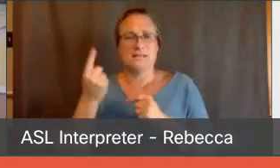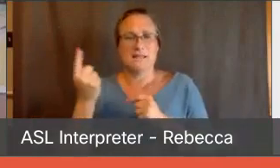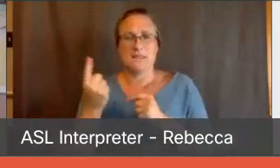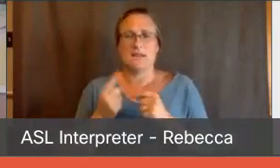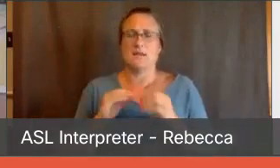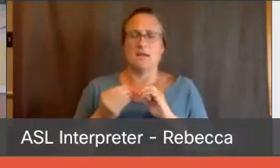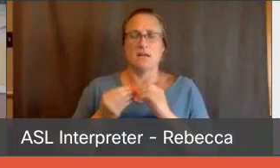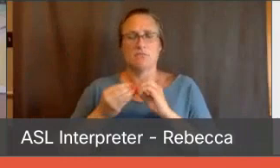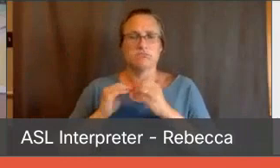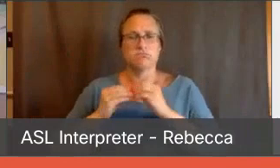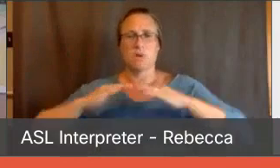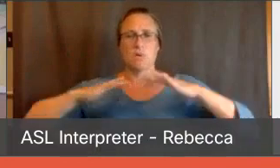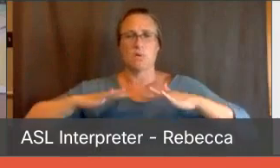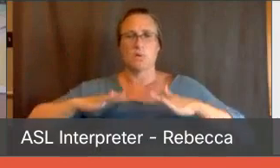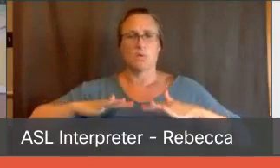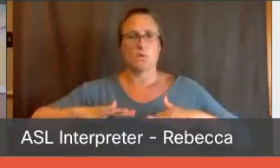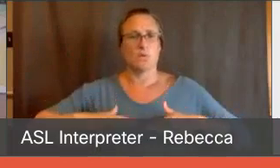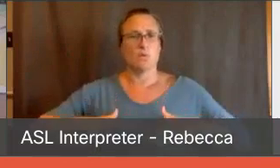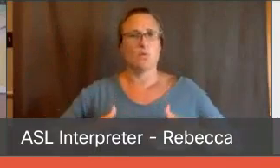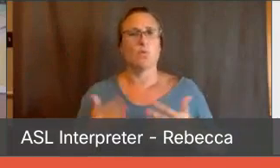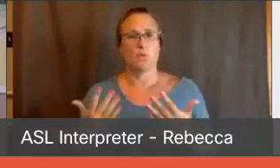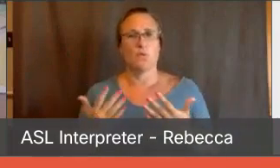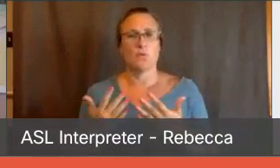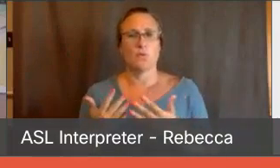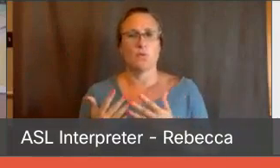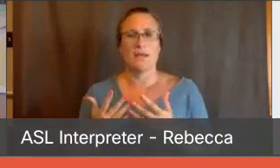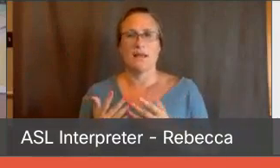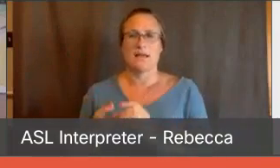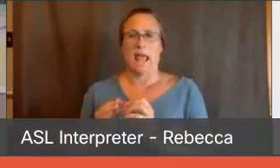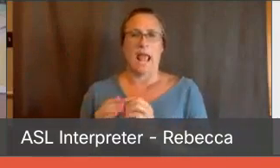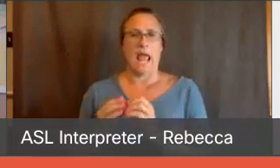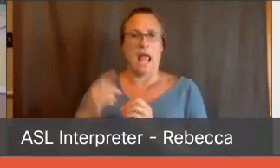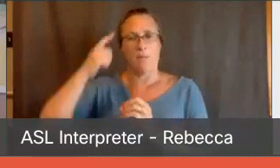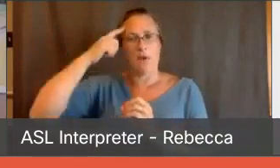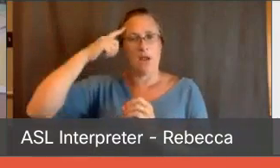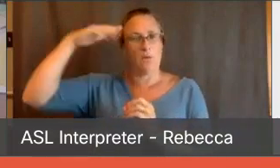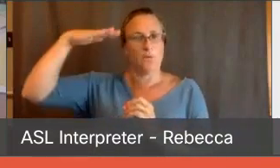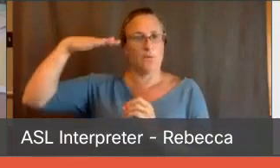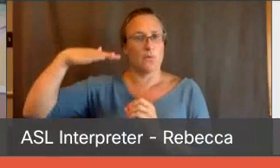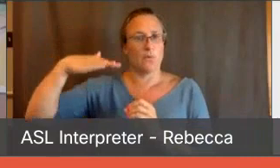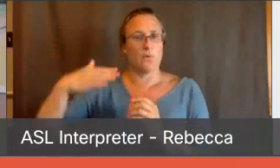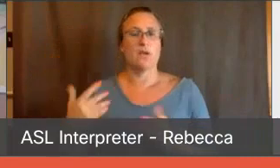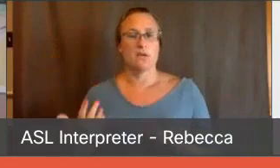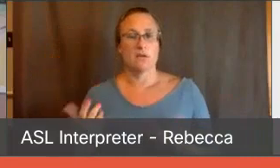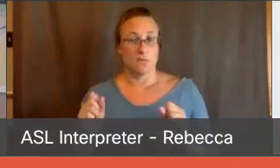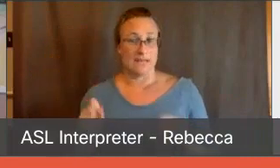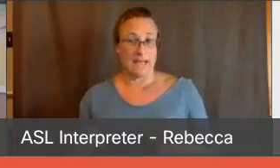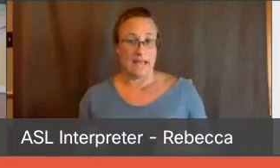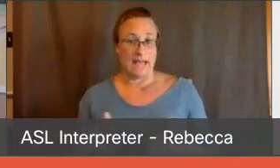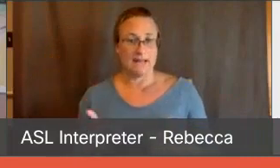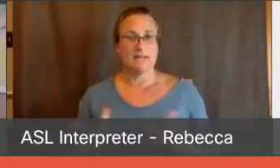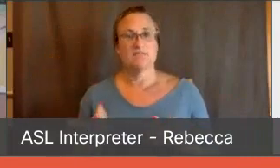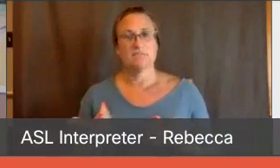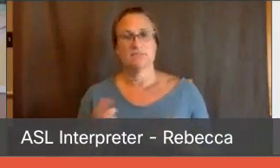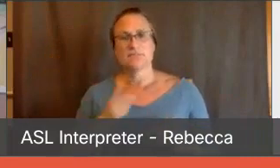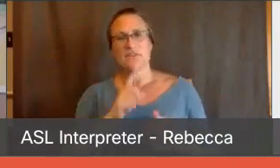and, kind of let their hands do the busy work while their mind calms down. So those can